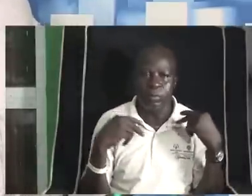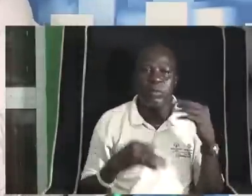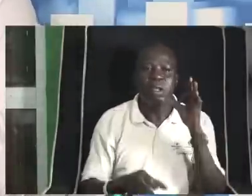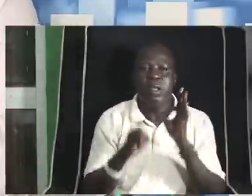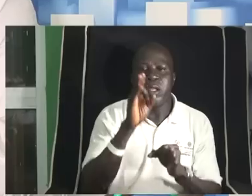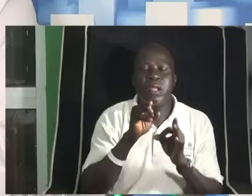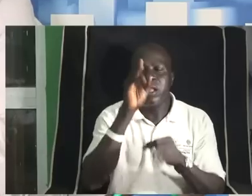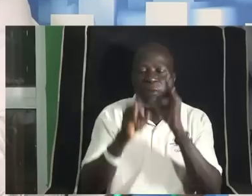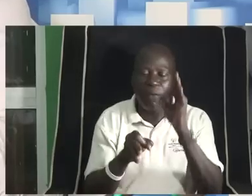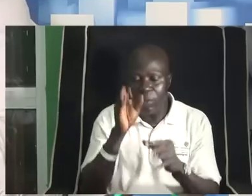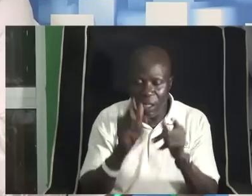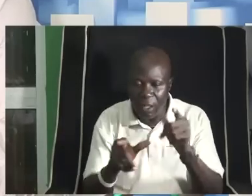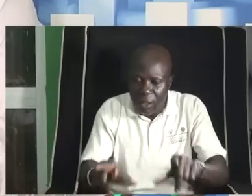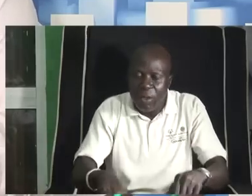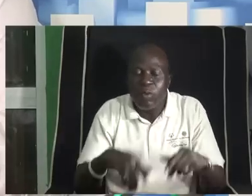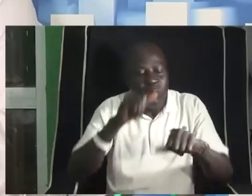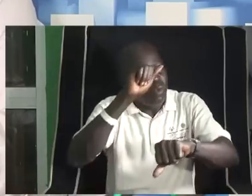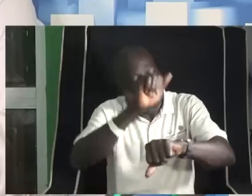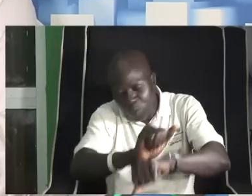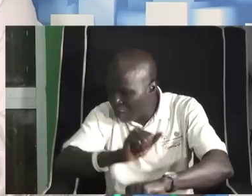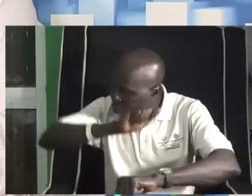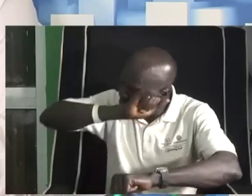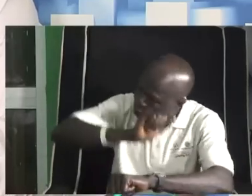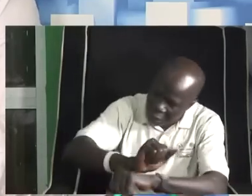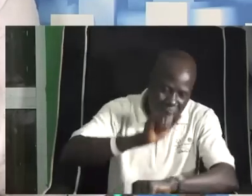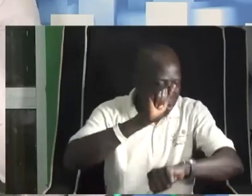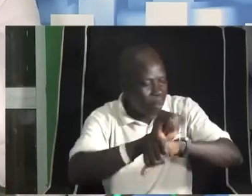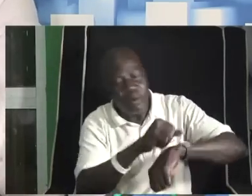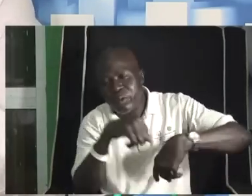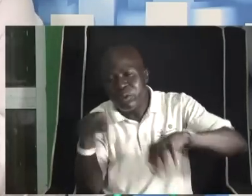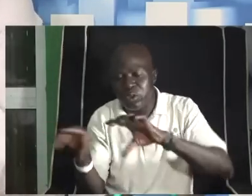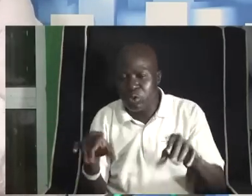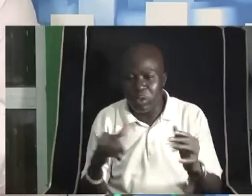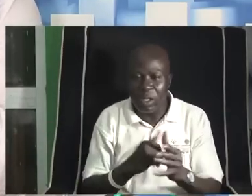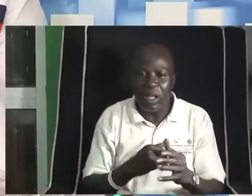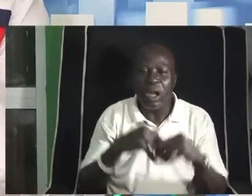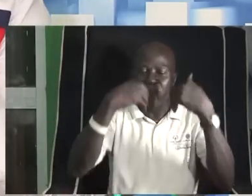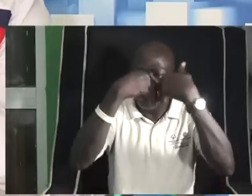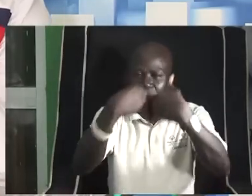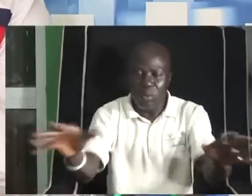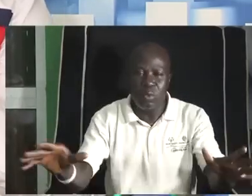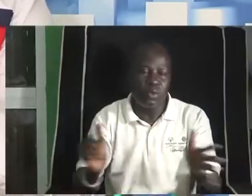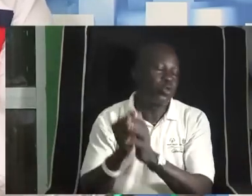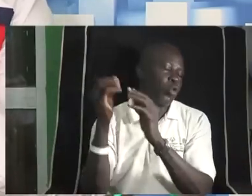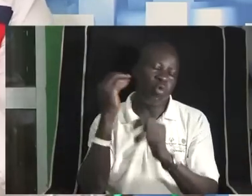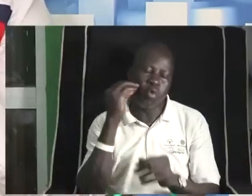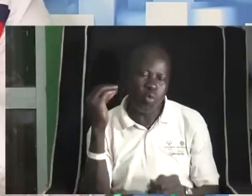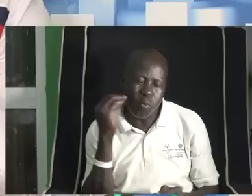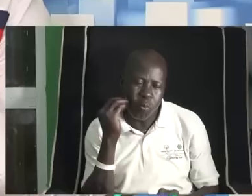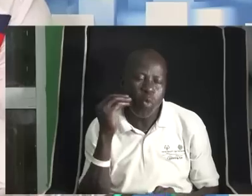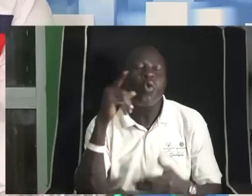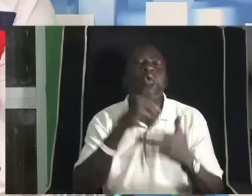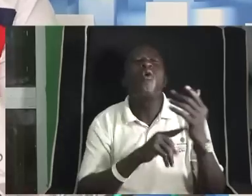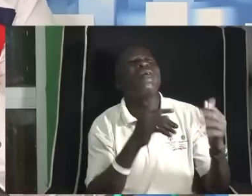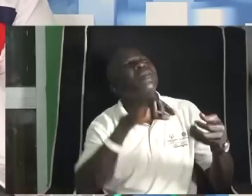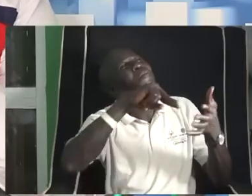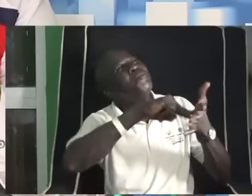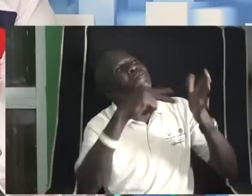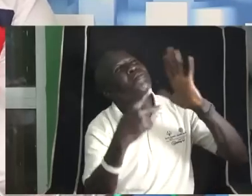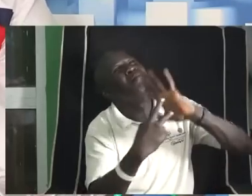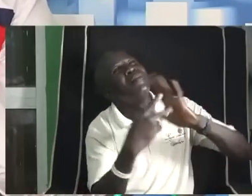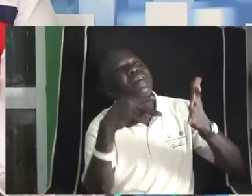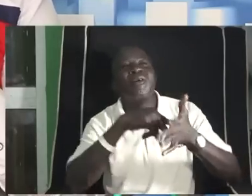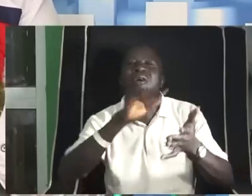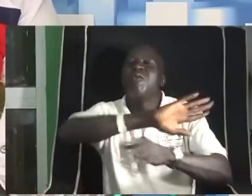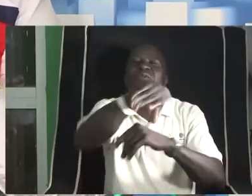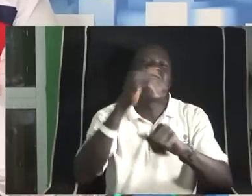gbogbo wahala tan se. If you labor with all this thing that we're doing. Baba so ile nu. And you not miss home. Ken wa ni tumo lala. What